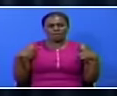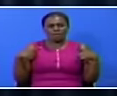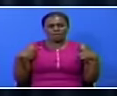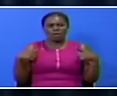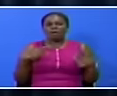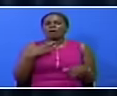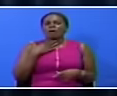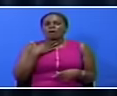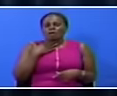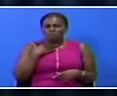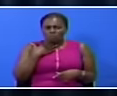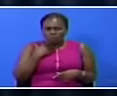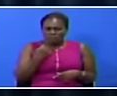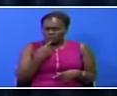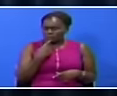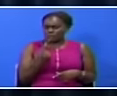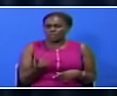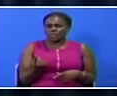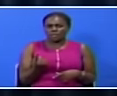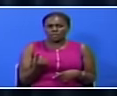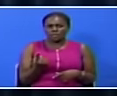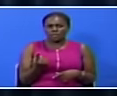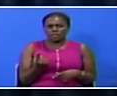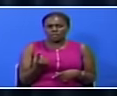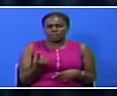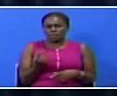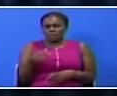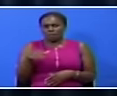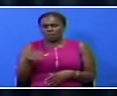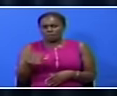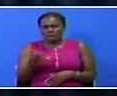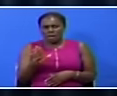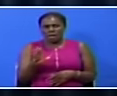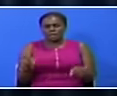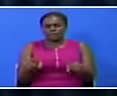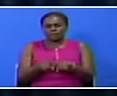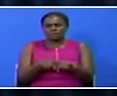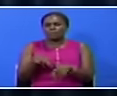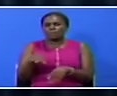I won't call them monsters because they would like that term.